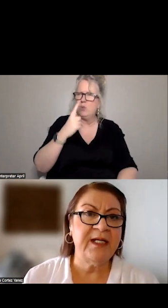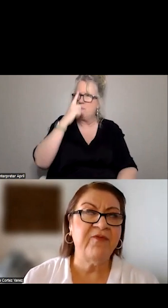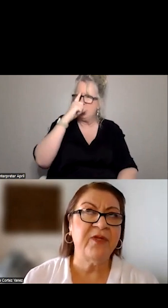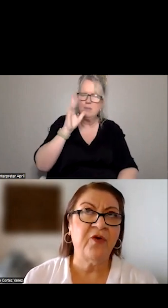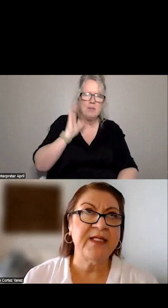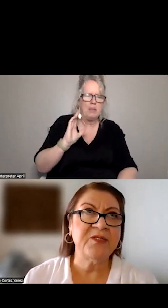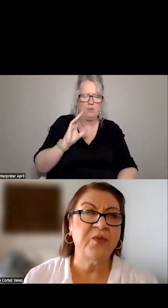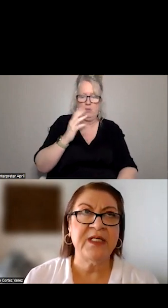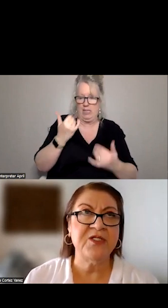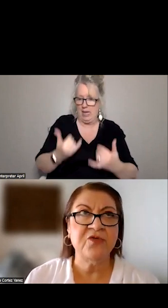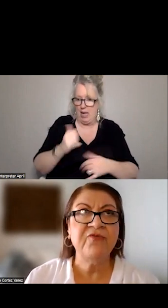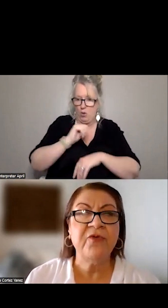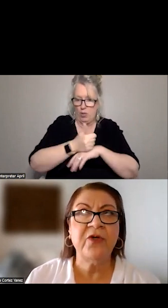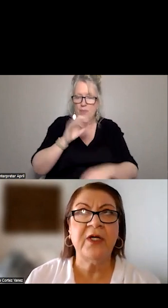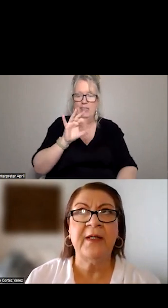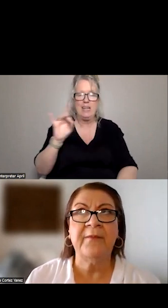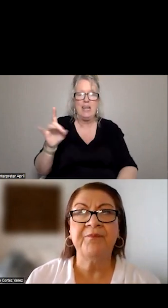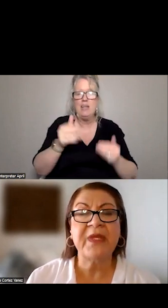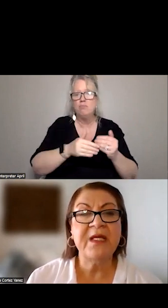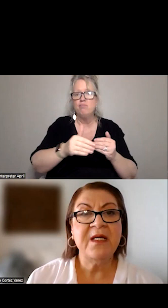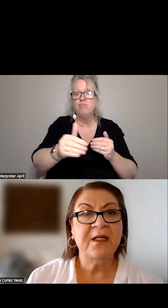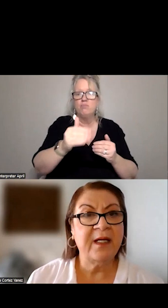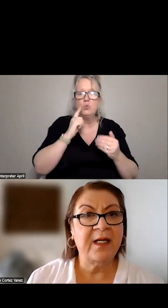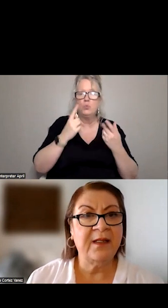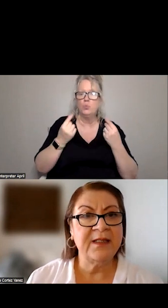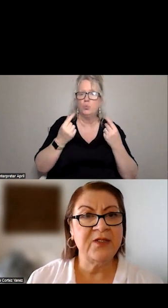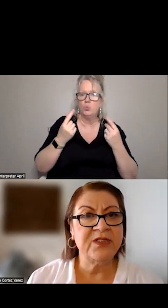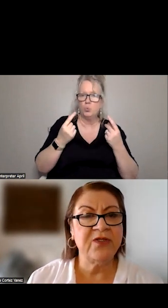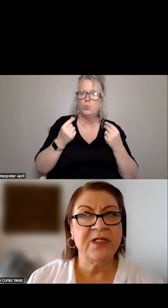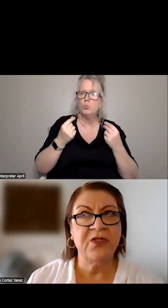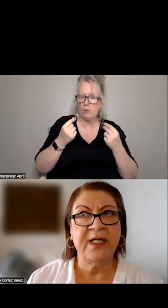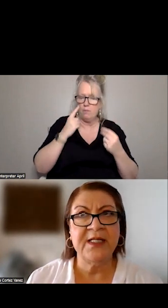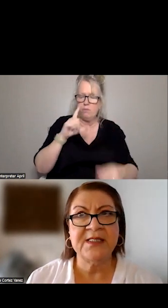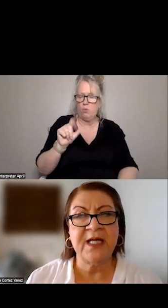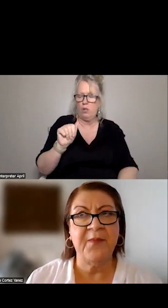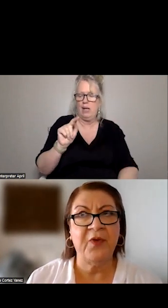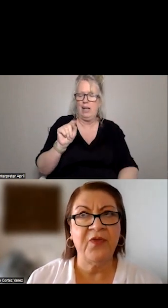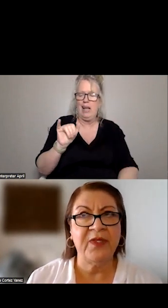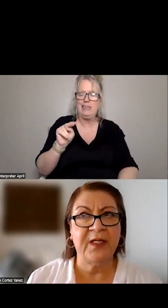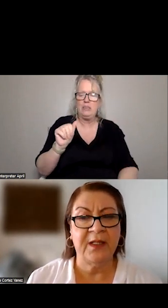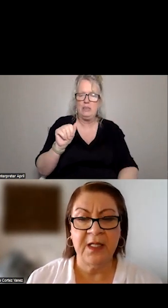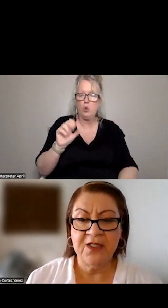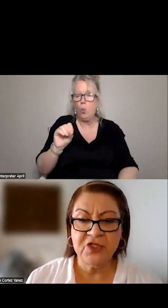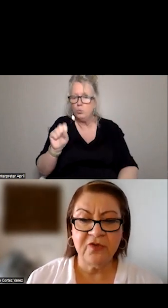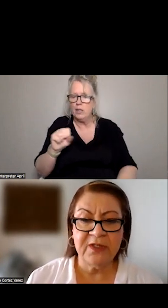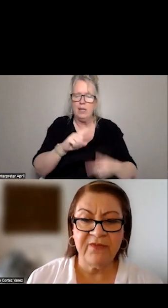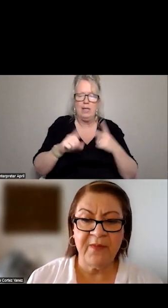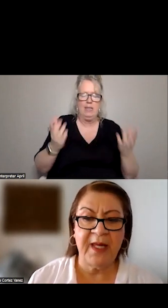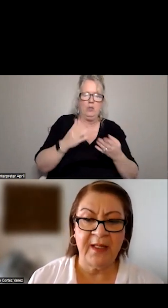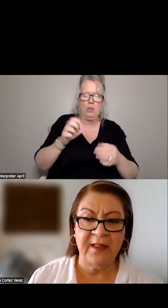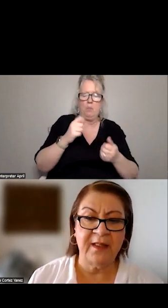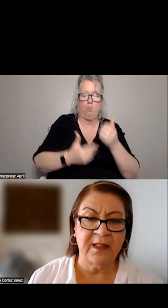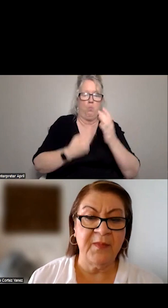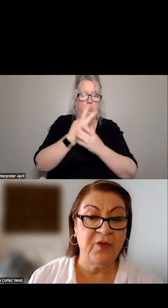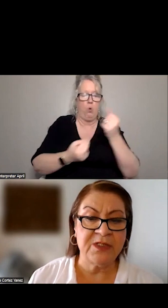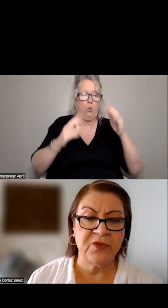now, for 988, for the crisis, what we can do for Latinos here in the US, both the children of